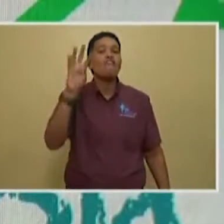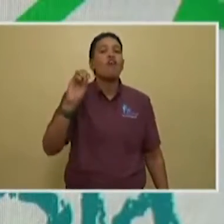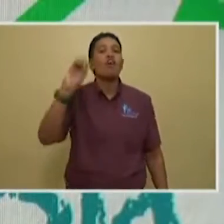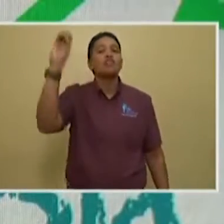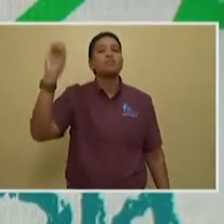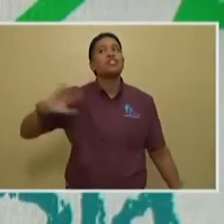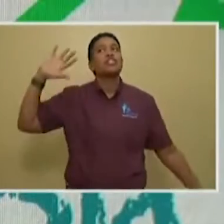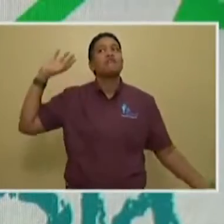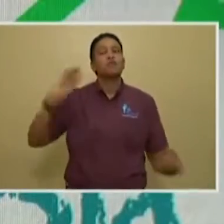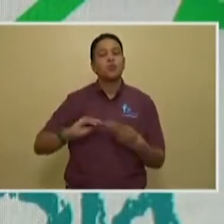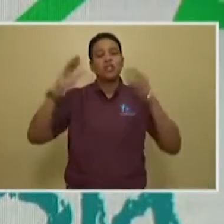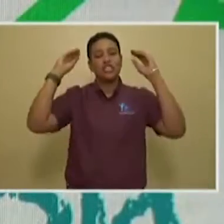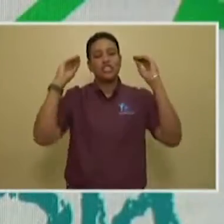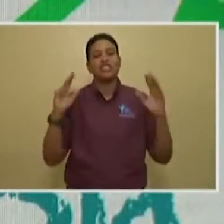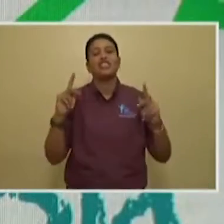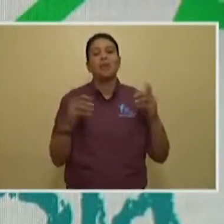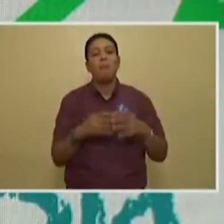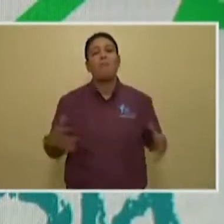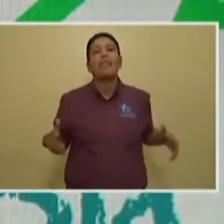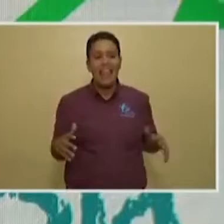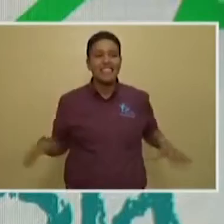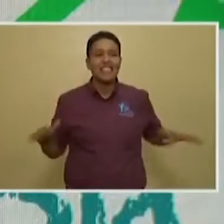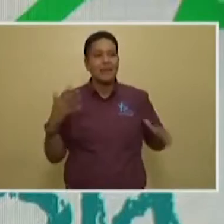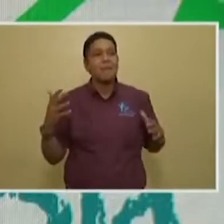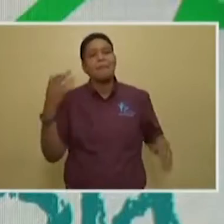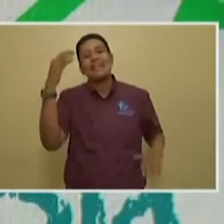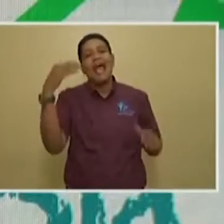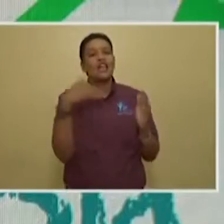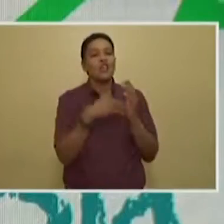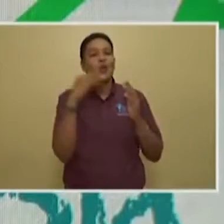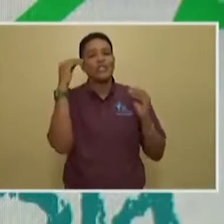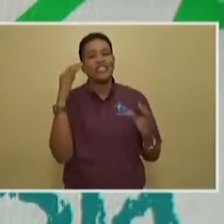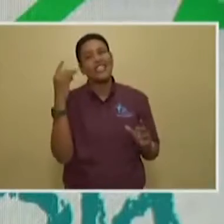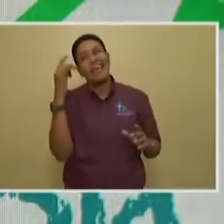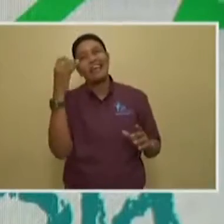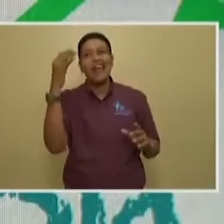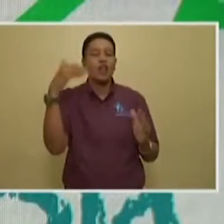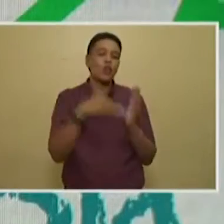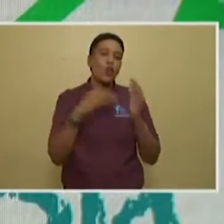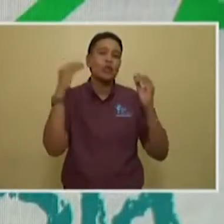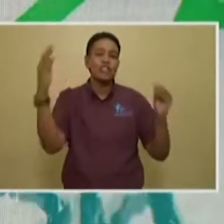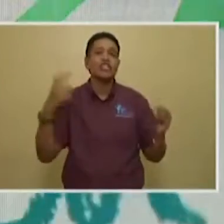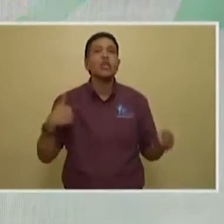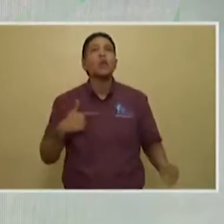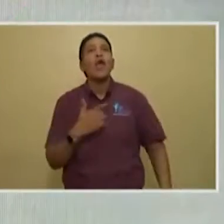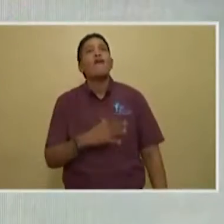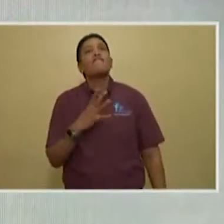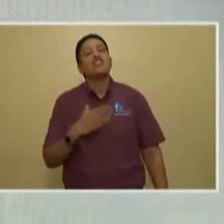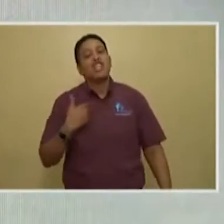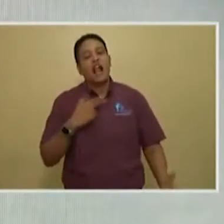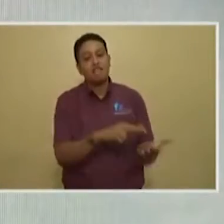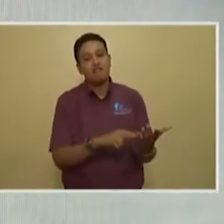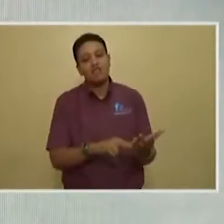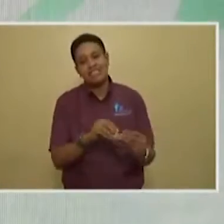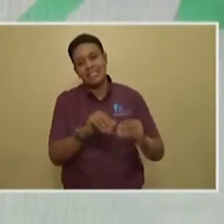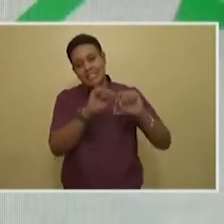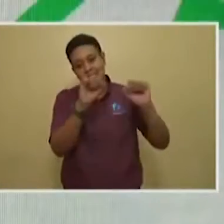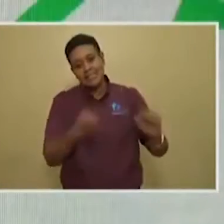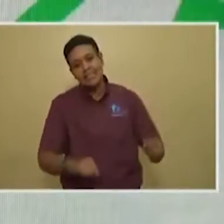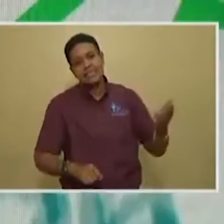40% of the maybe 19,000 teachers that we officially have registered in the